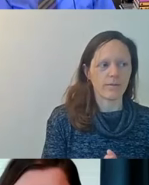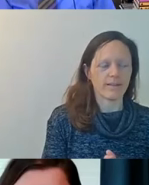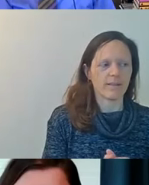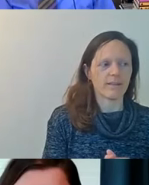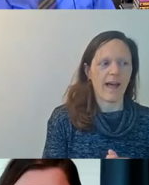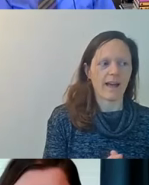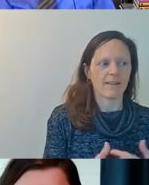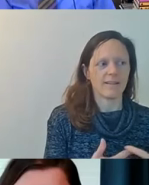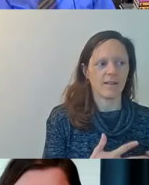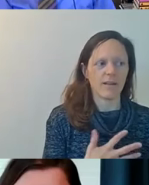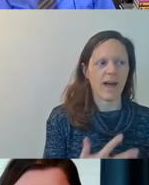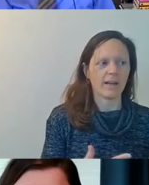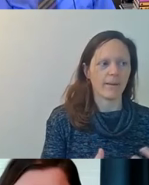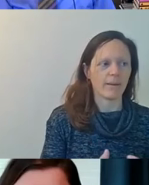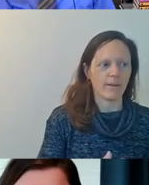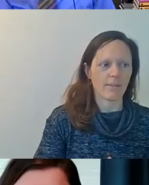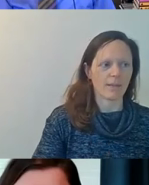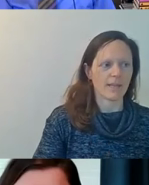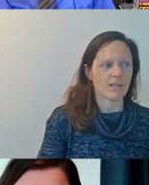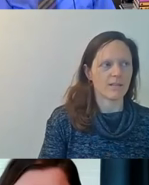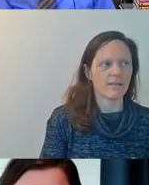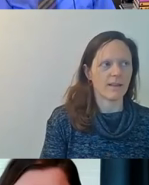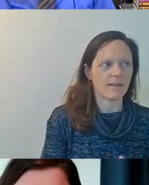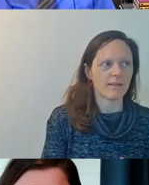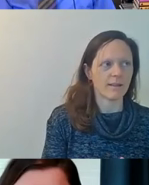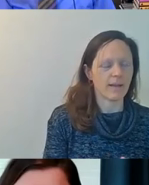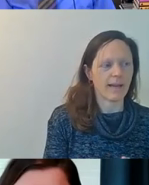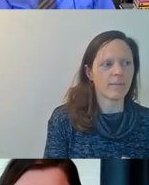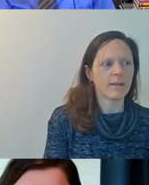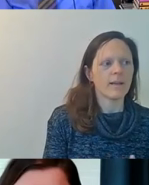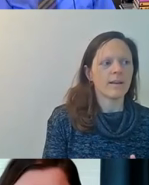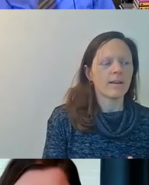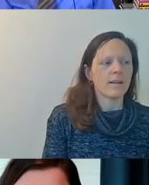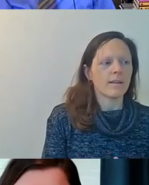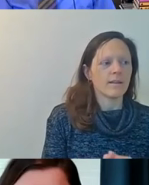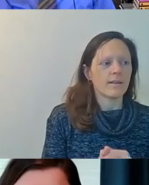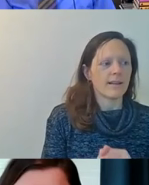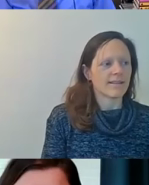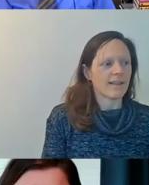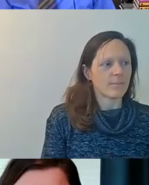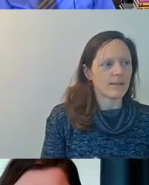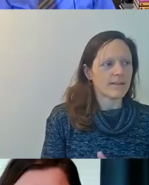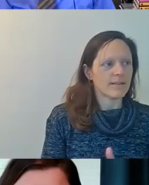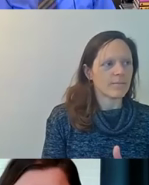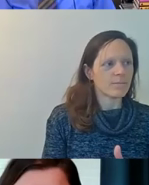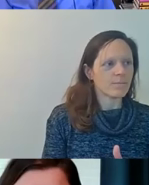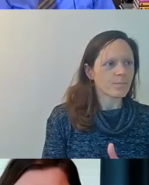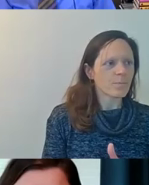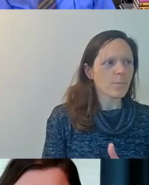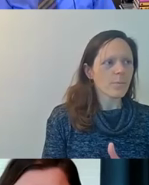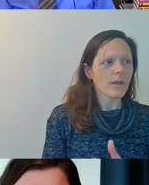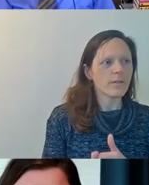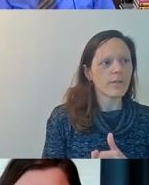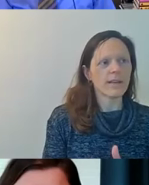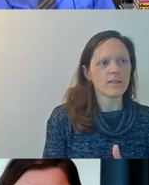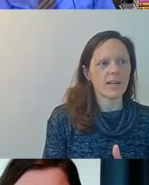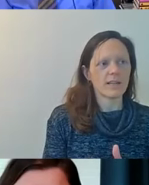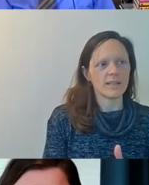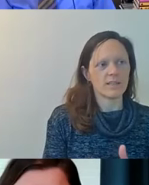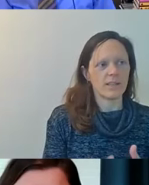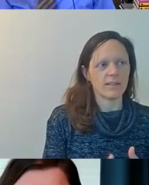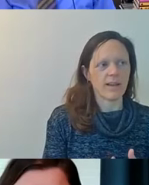multiple devices accessing those higher bandwidth applications at the same time. Next slide, please. So the